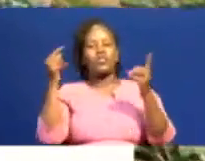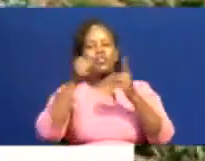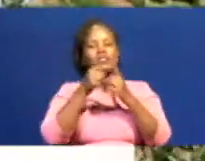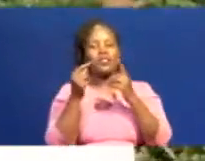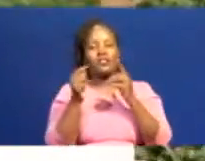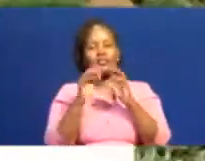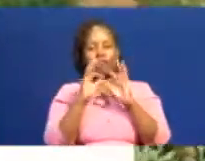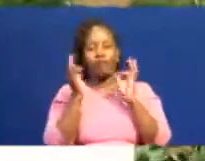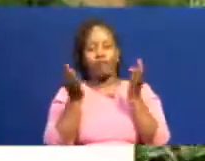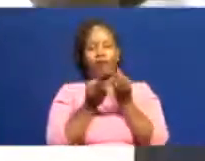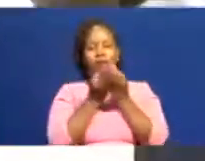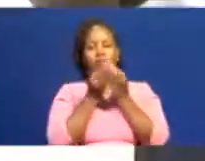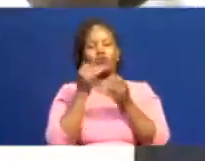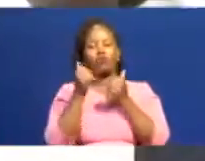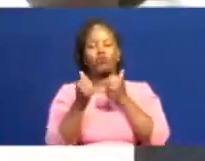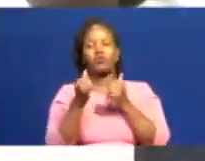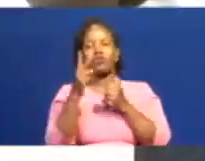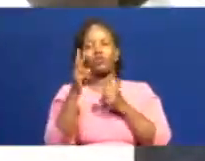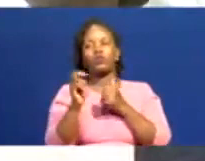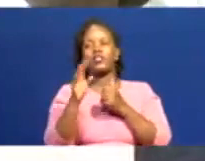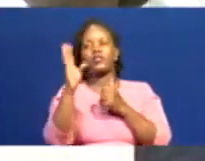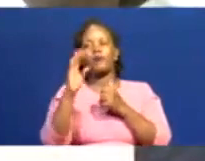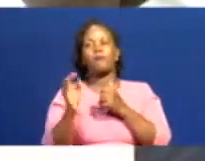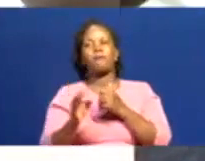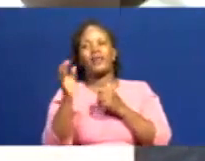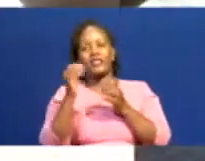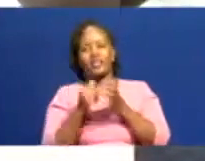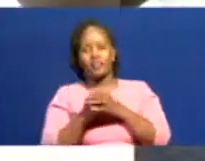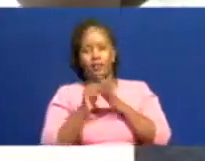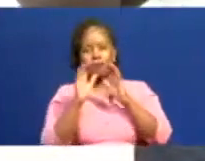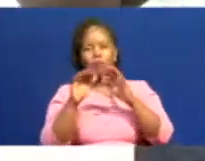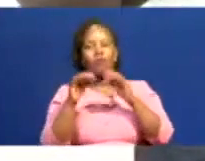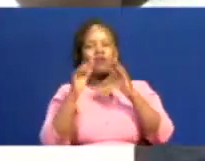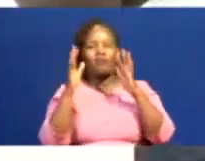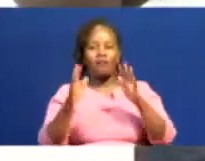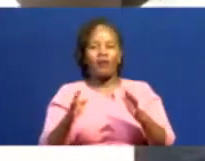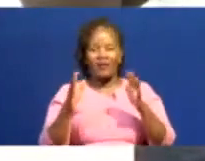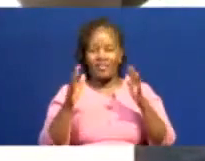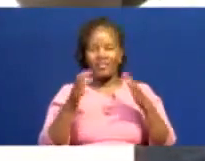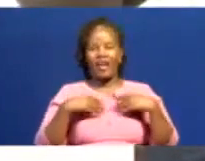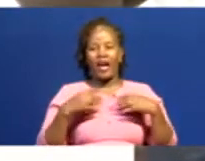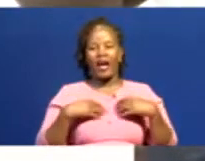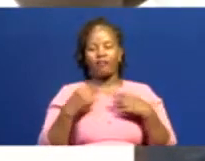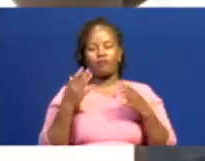incomes by 20%. The farmers we have reached to date are 300,000 plus,